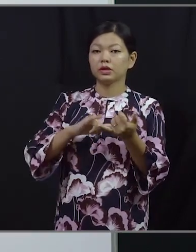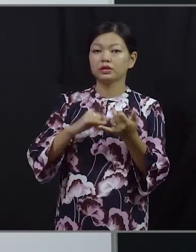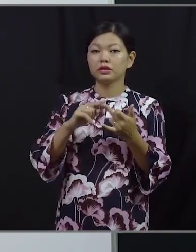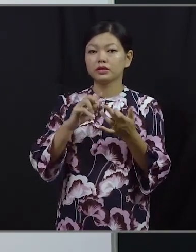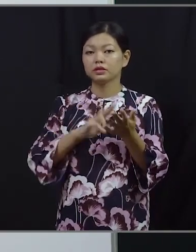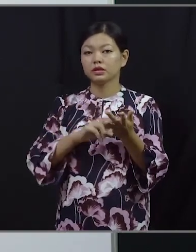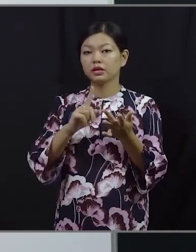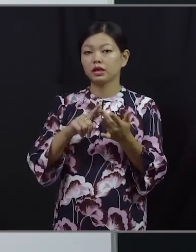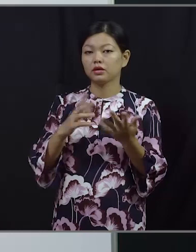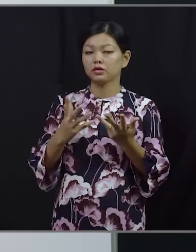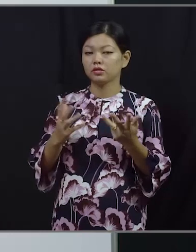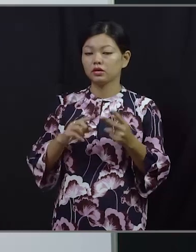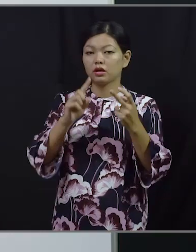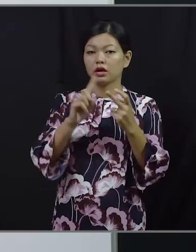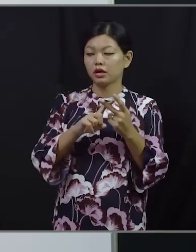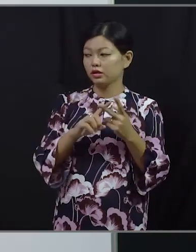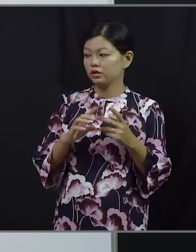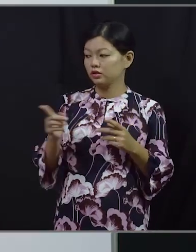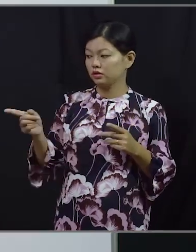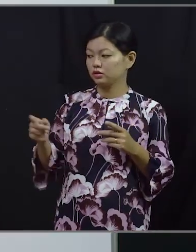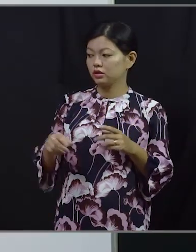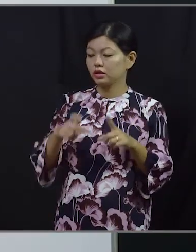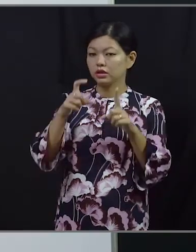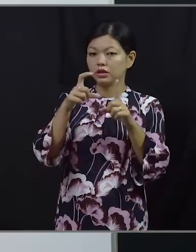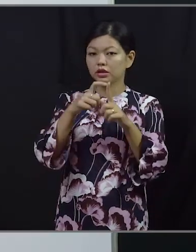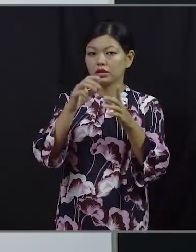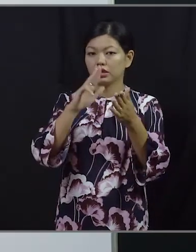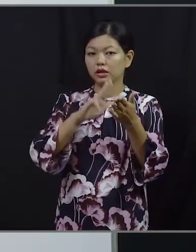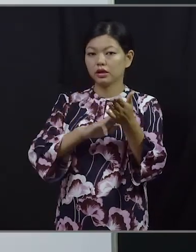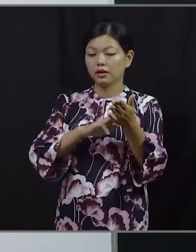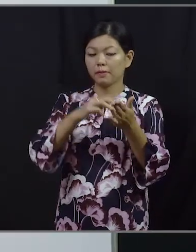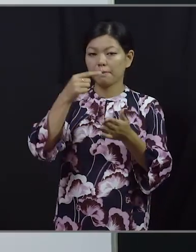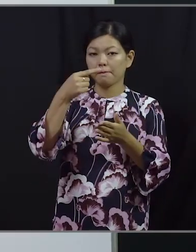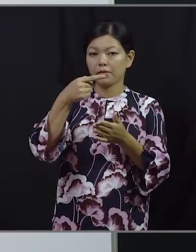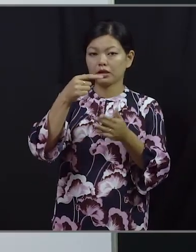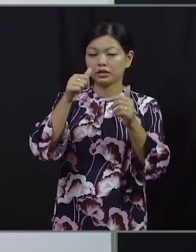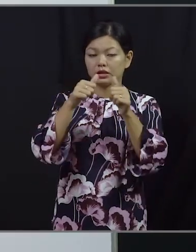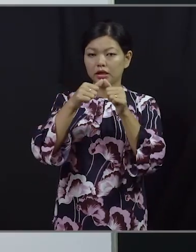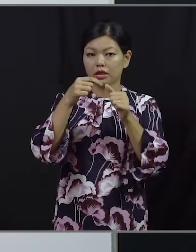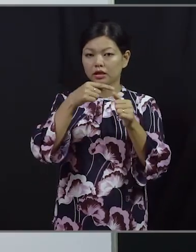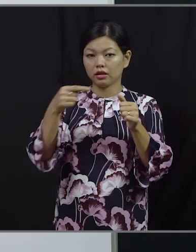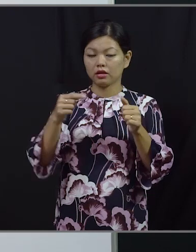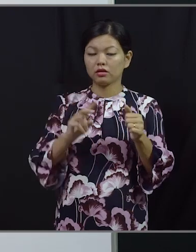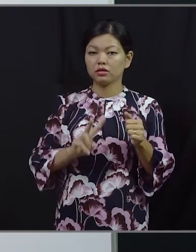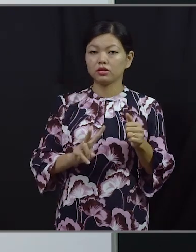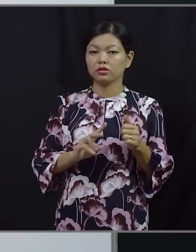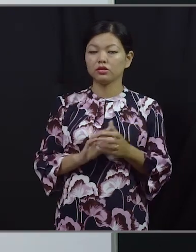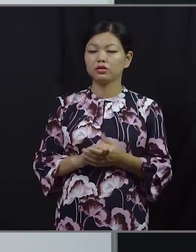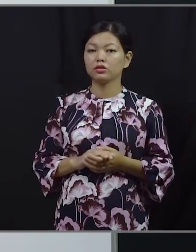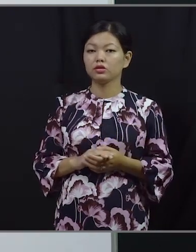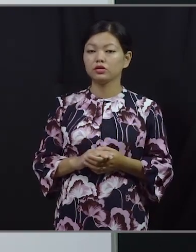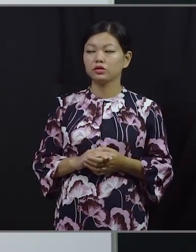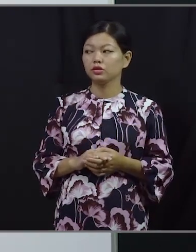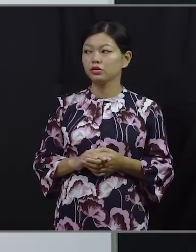I? I is dm minus a divided by 2, and